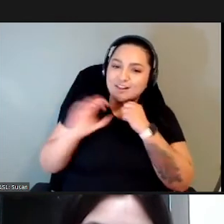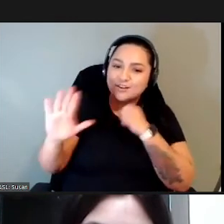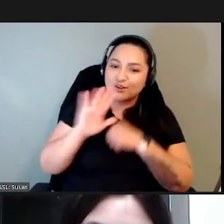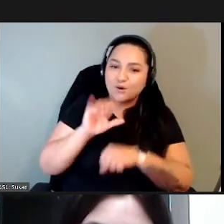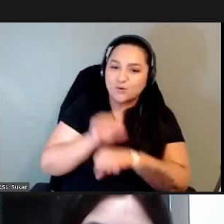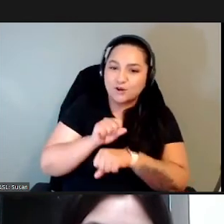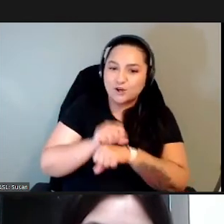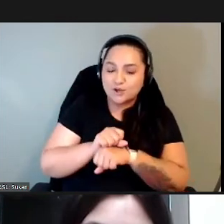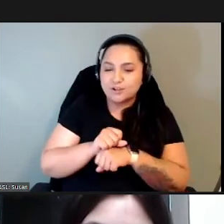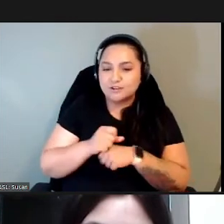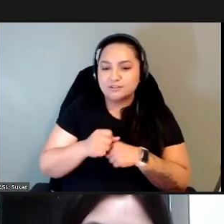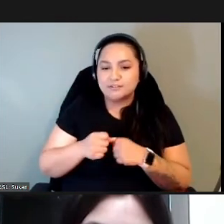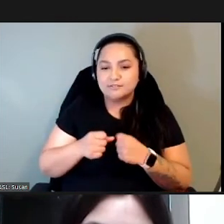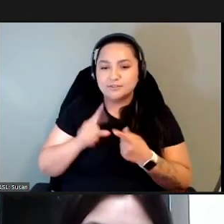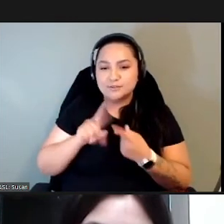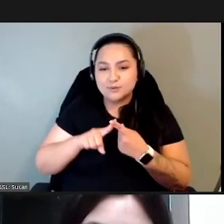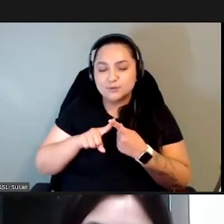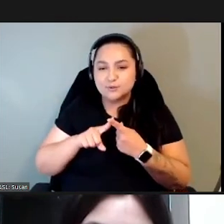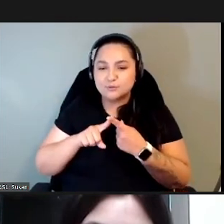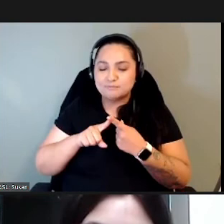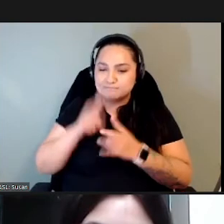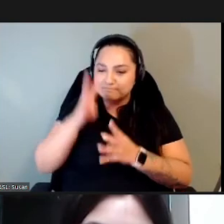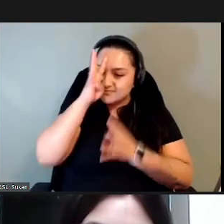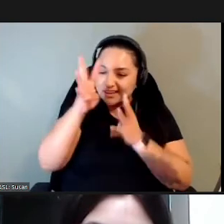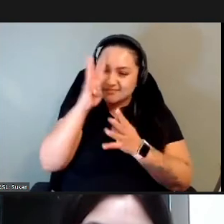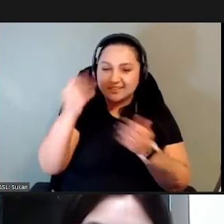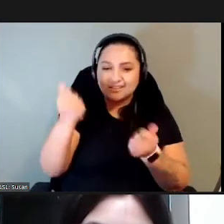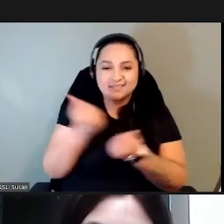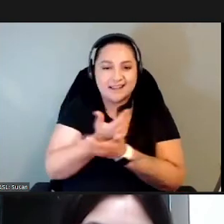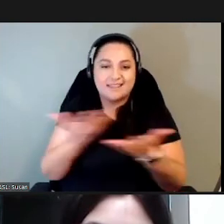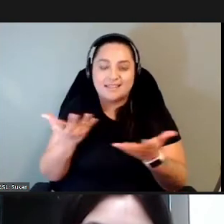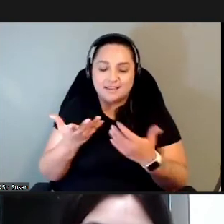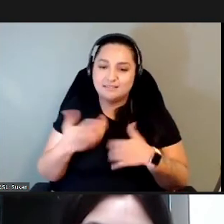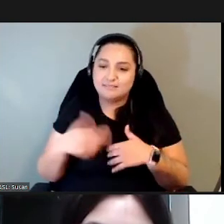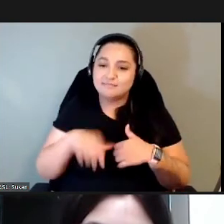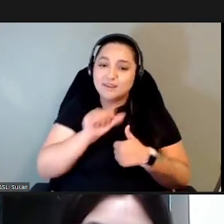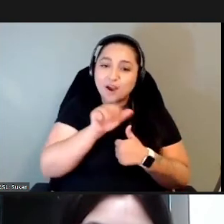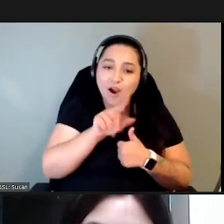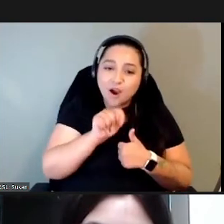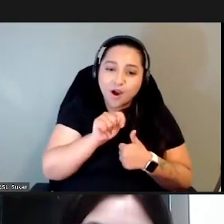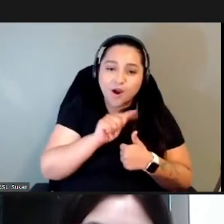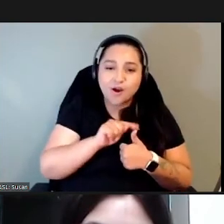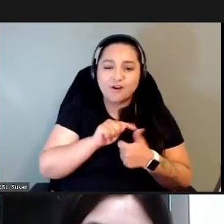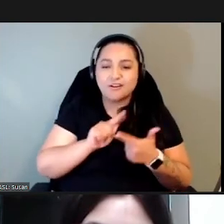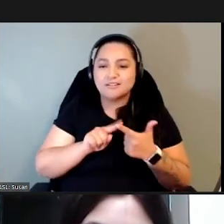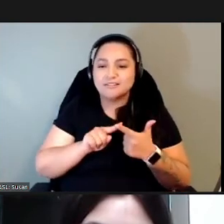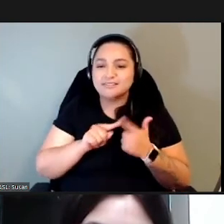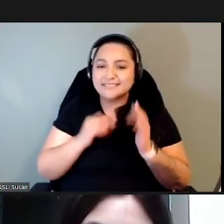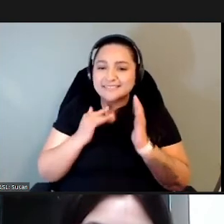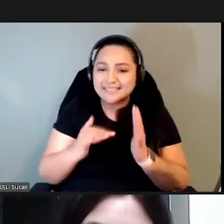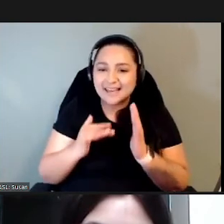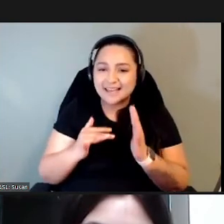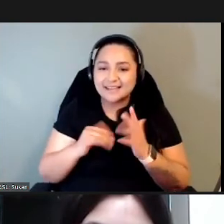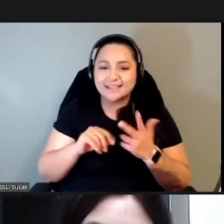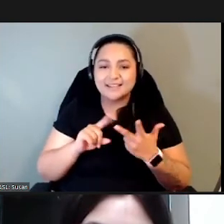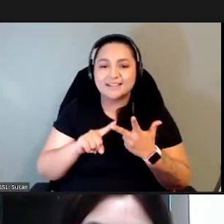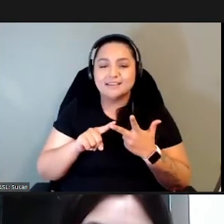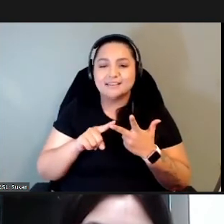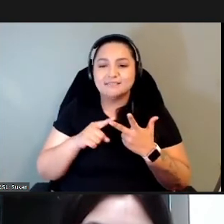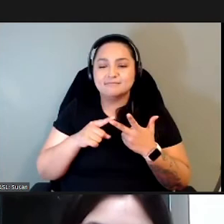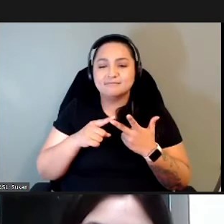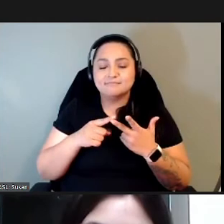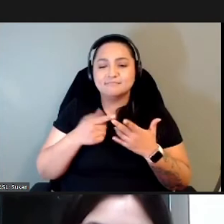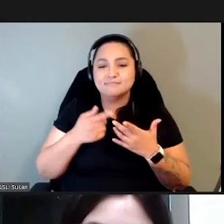anything from a piece of art to a study to these fluid infrastructures